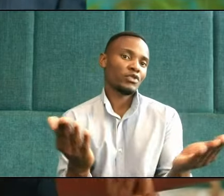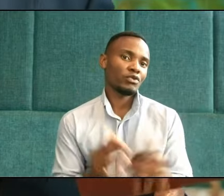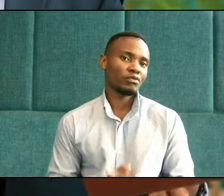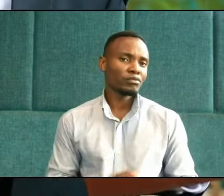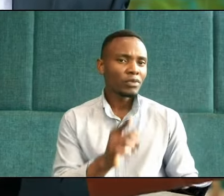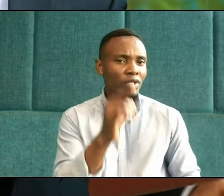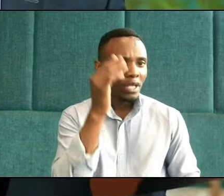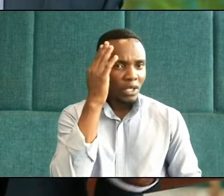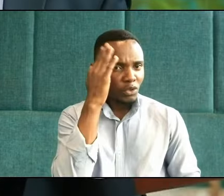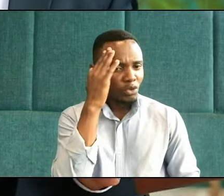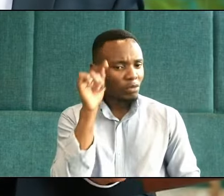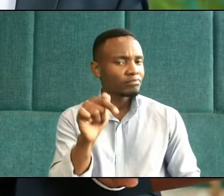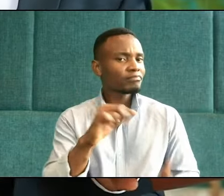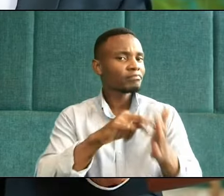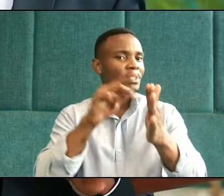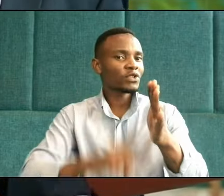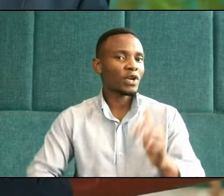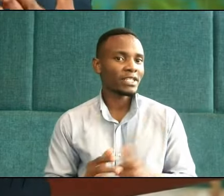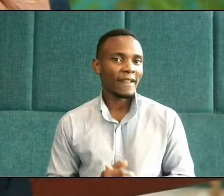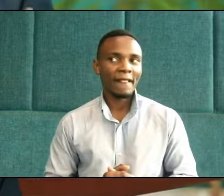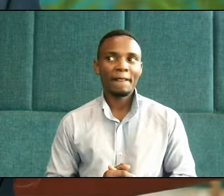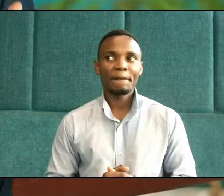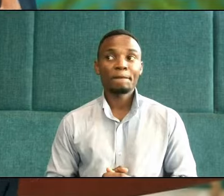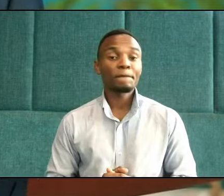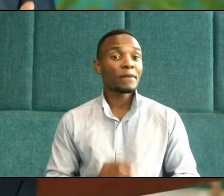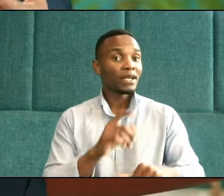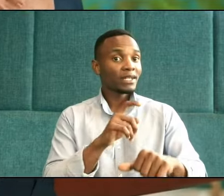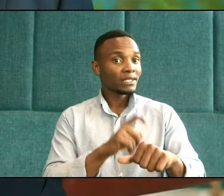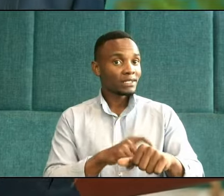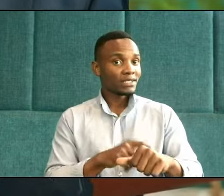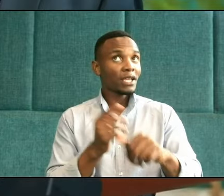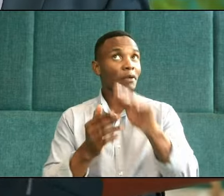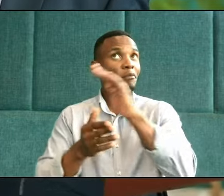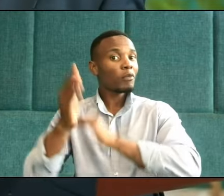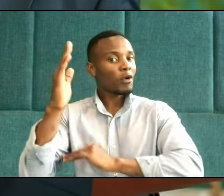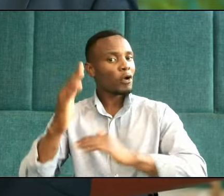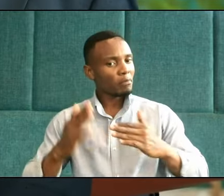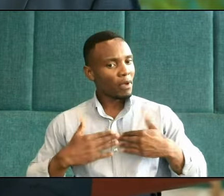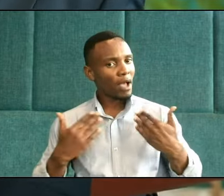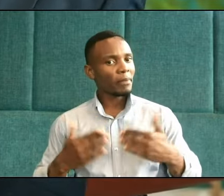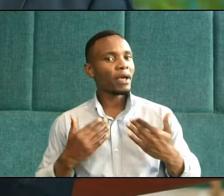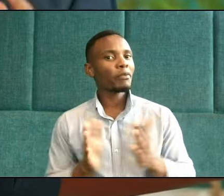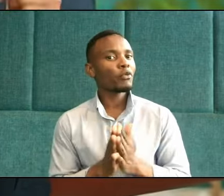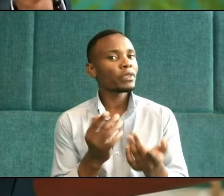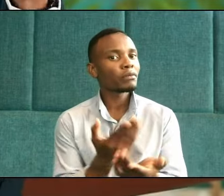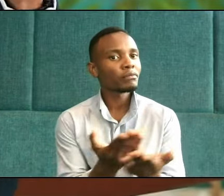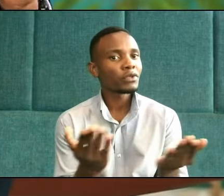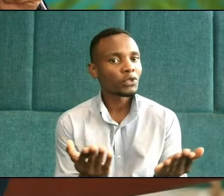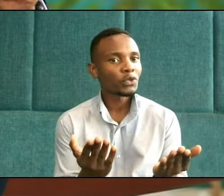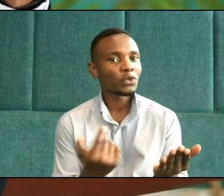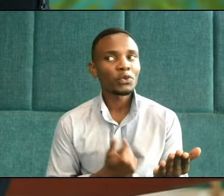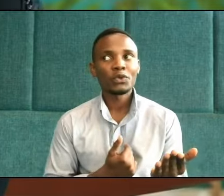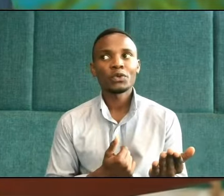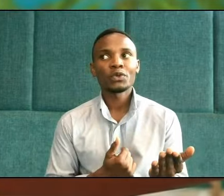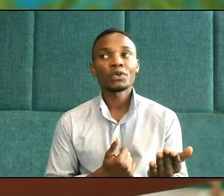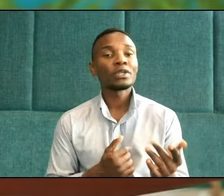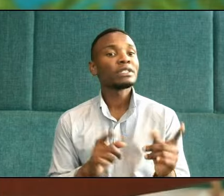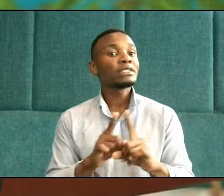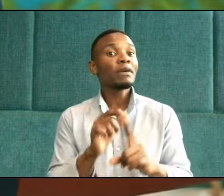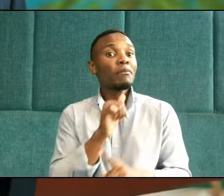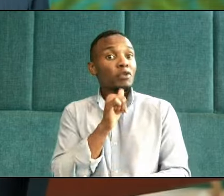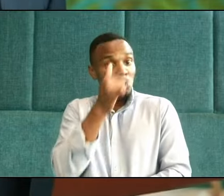know what that means. You know, when God is happy with us, and he's not happy with